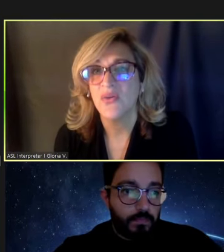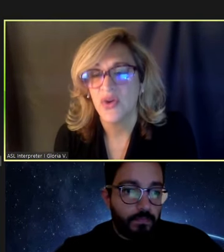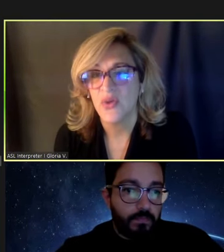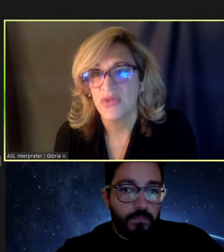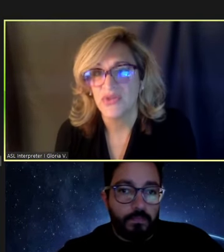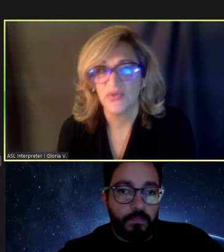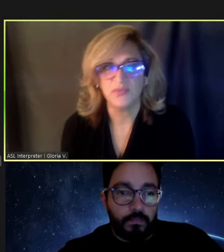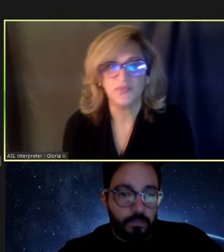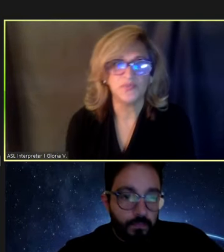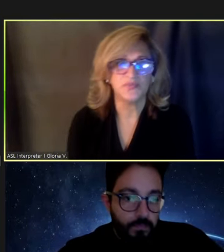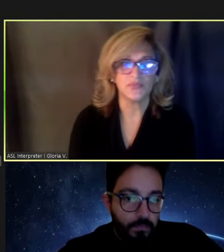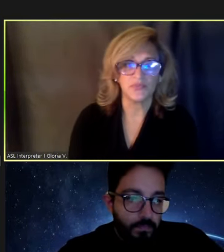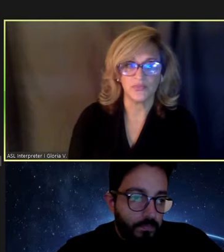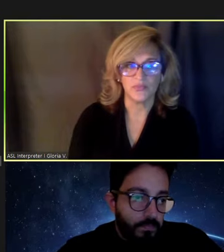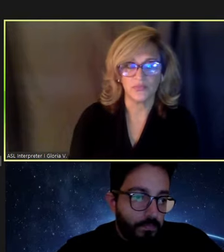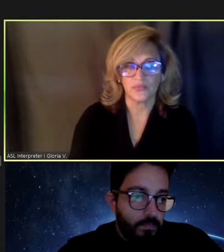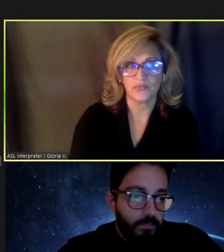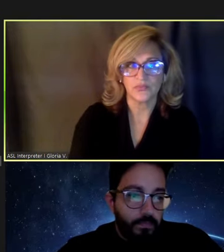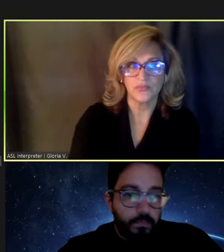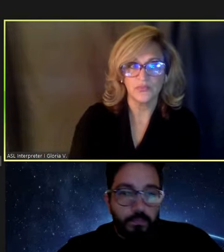Thank you very much.